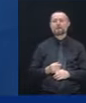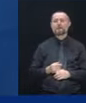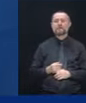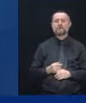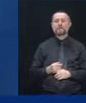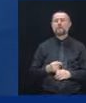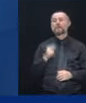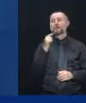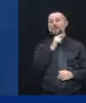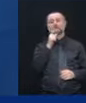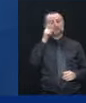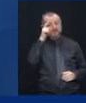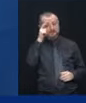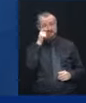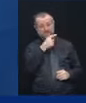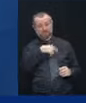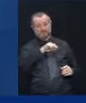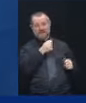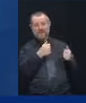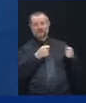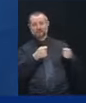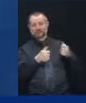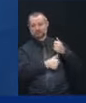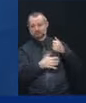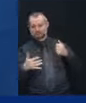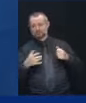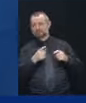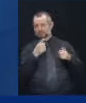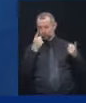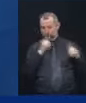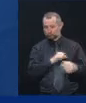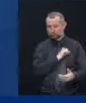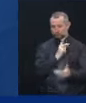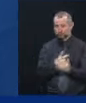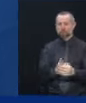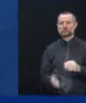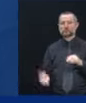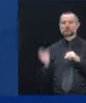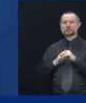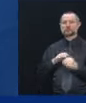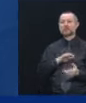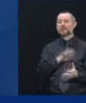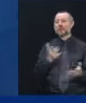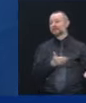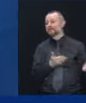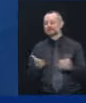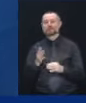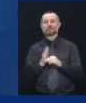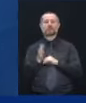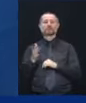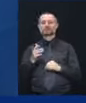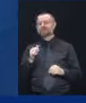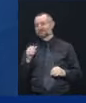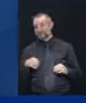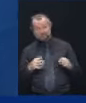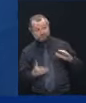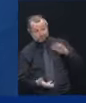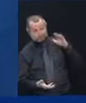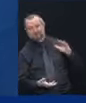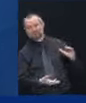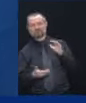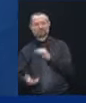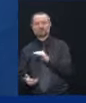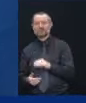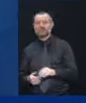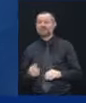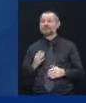The Biden administration has increased the federal supply. Again, they're not making it in the basement of the